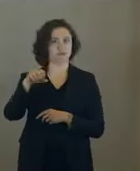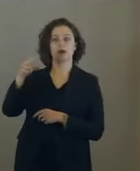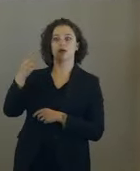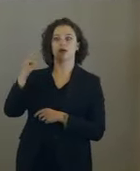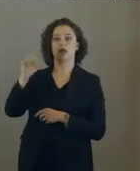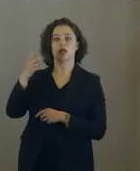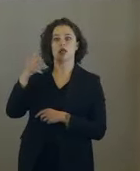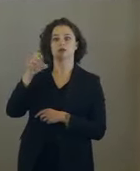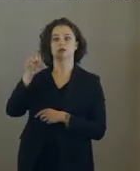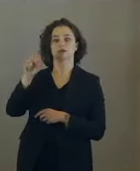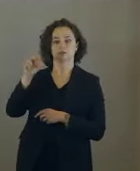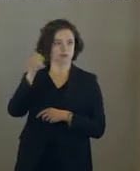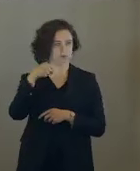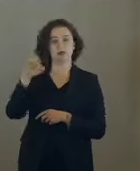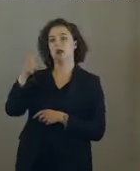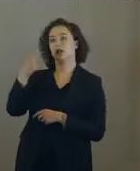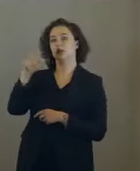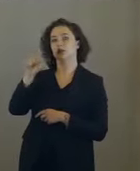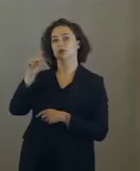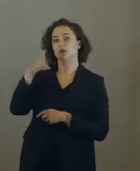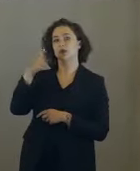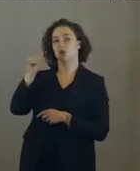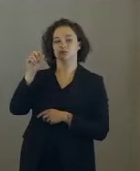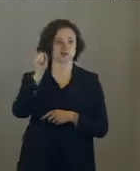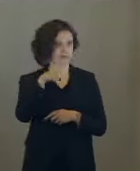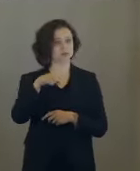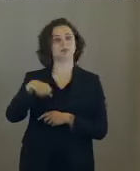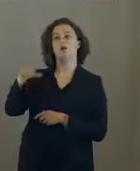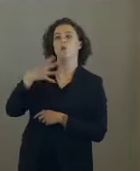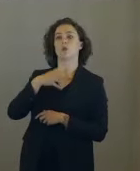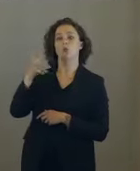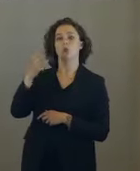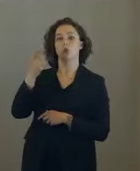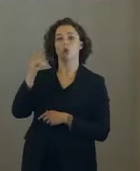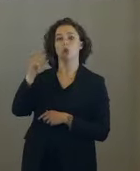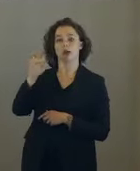Elhassan, Commissioner Gasco, Yes. Commissioner Roberson, and Commissioner White.